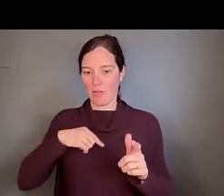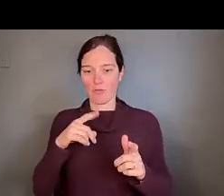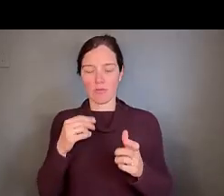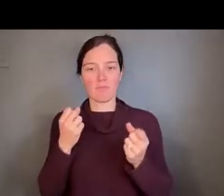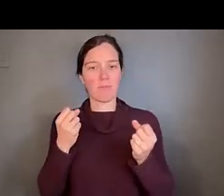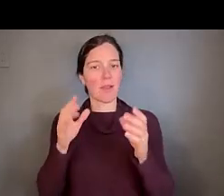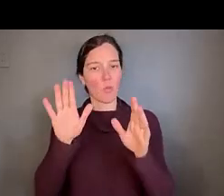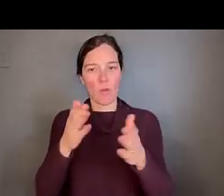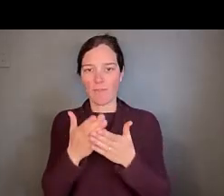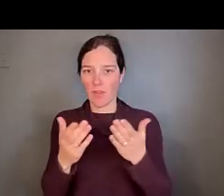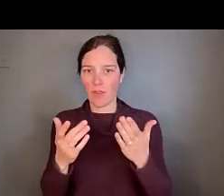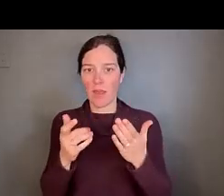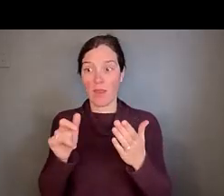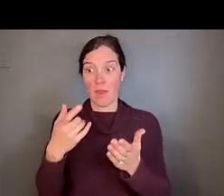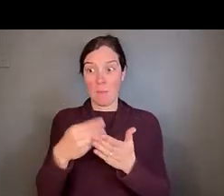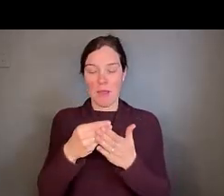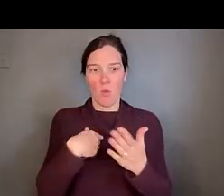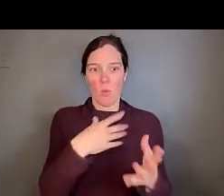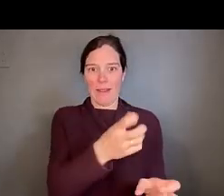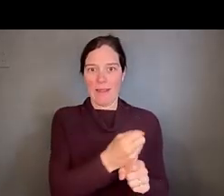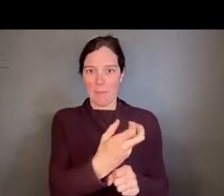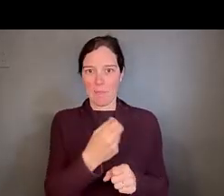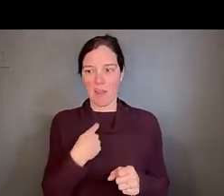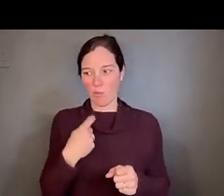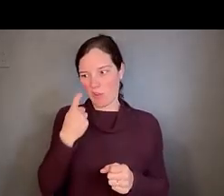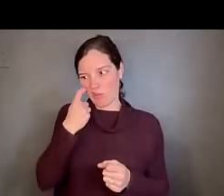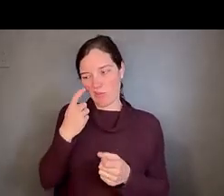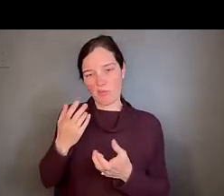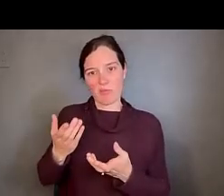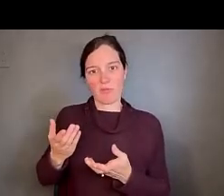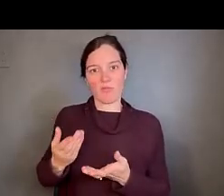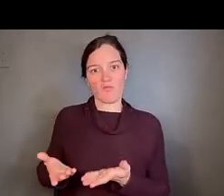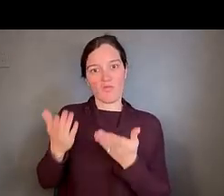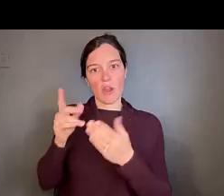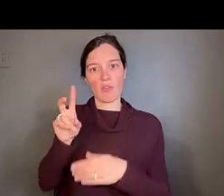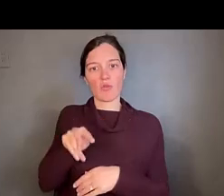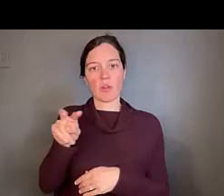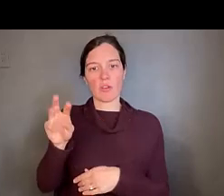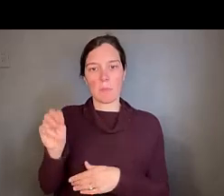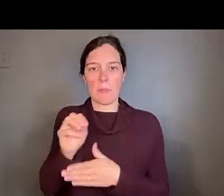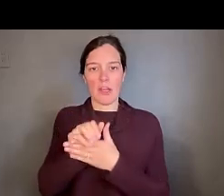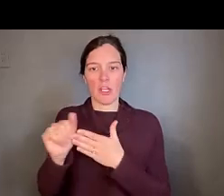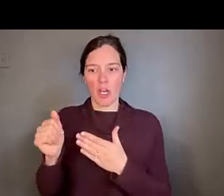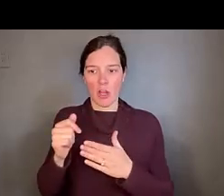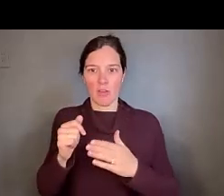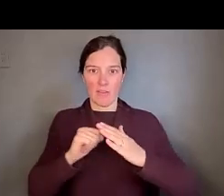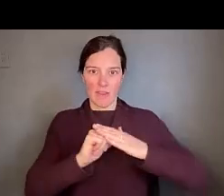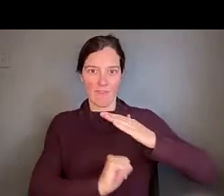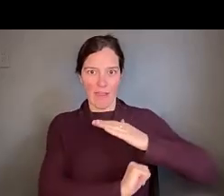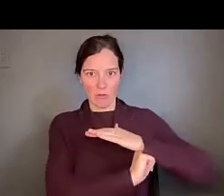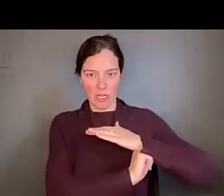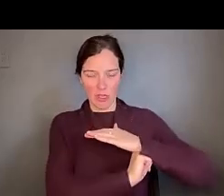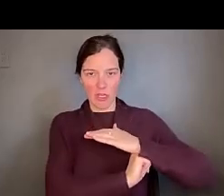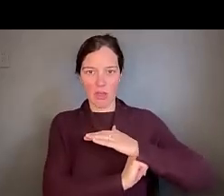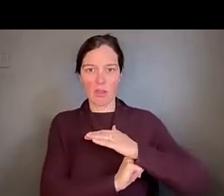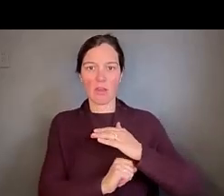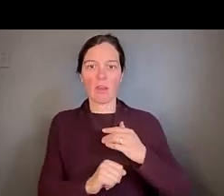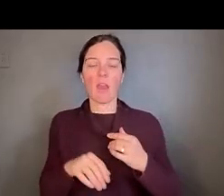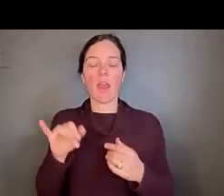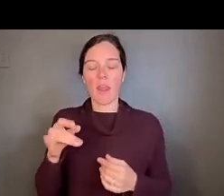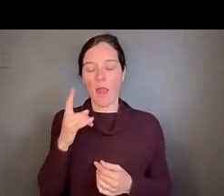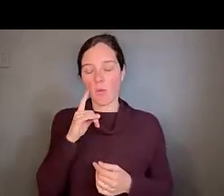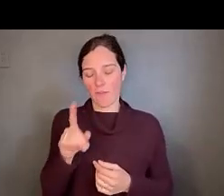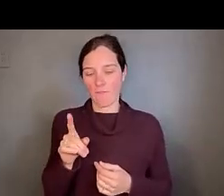We siphon a lot of that money back in. We just raised $22 million in our last foundation fundraiser. It was